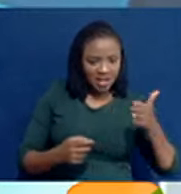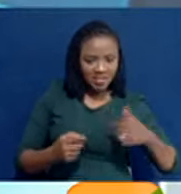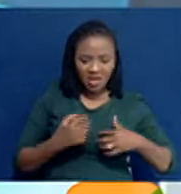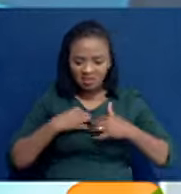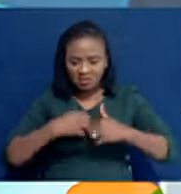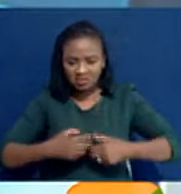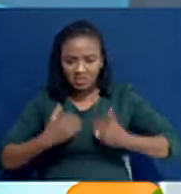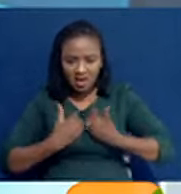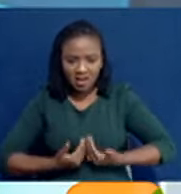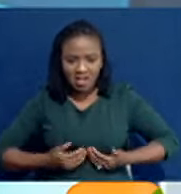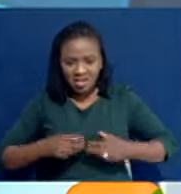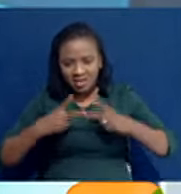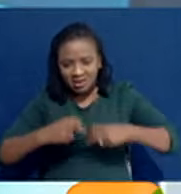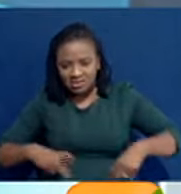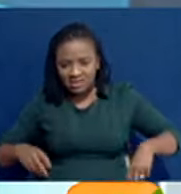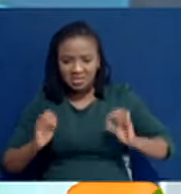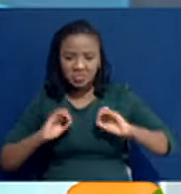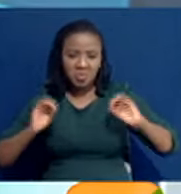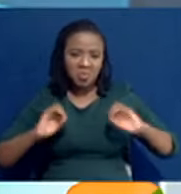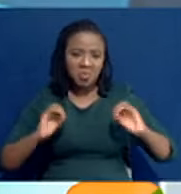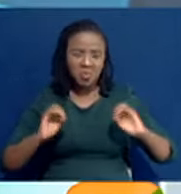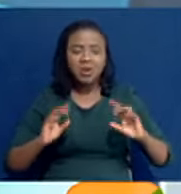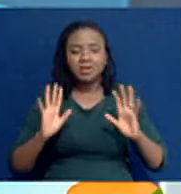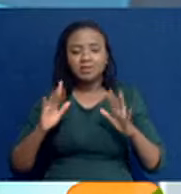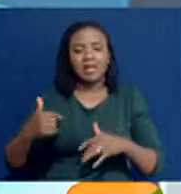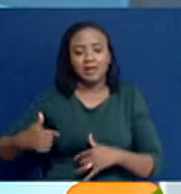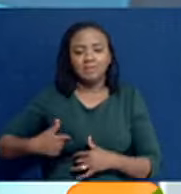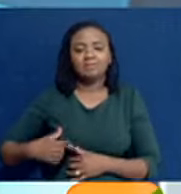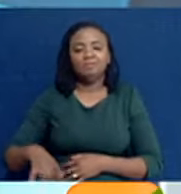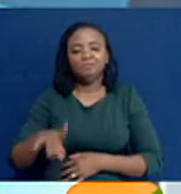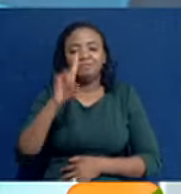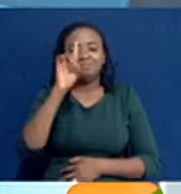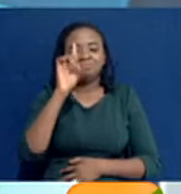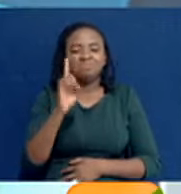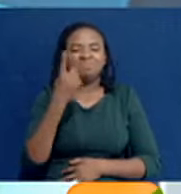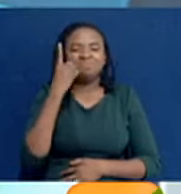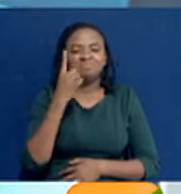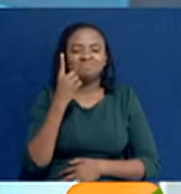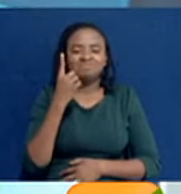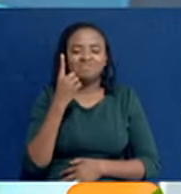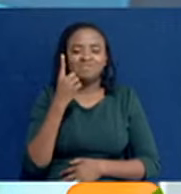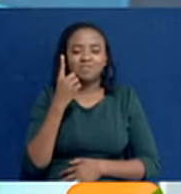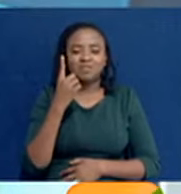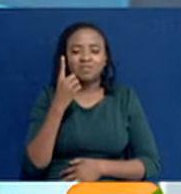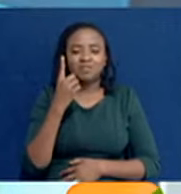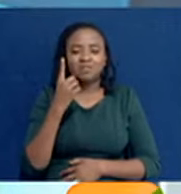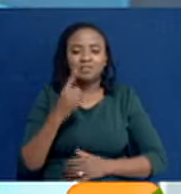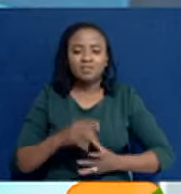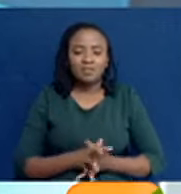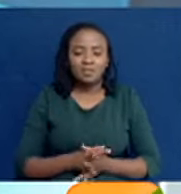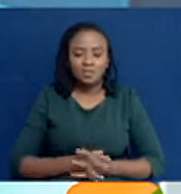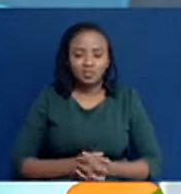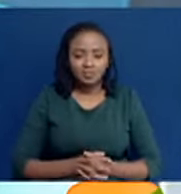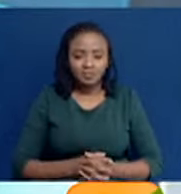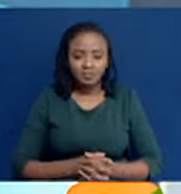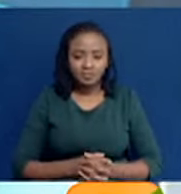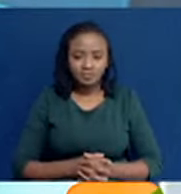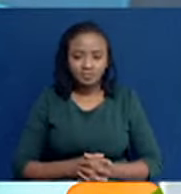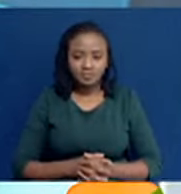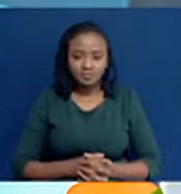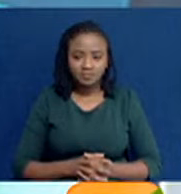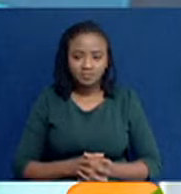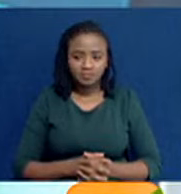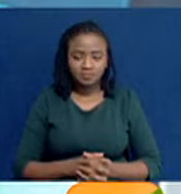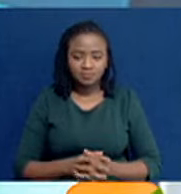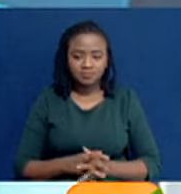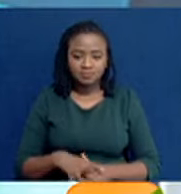nothing. And that was number one savior for me. So from there, then of course